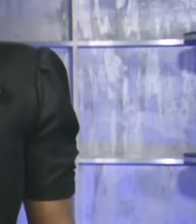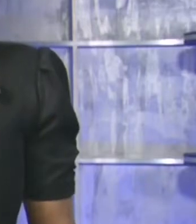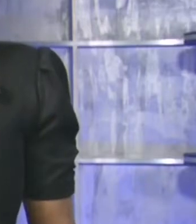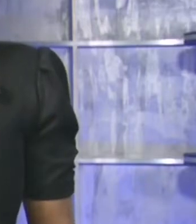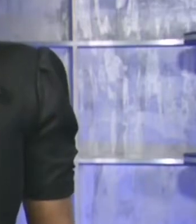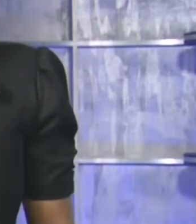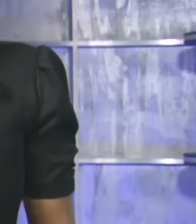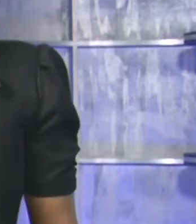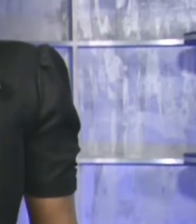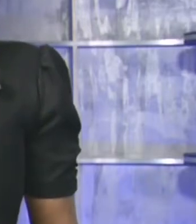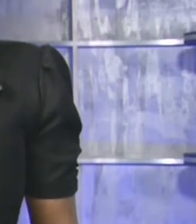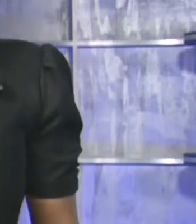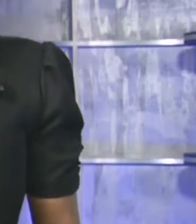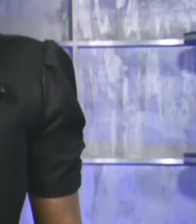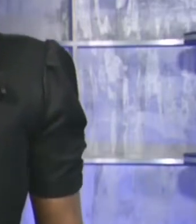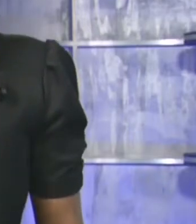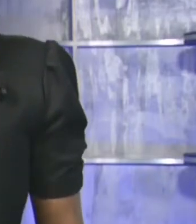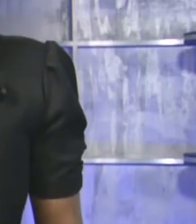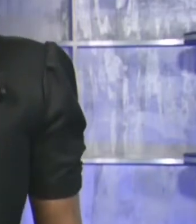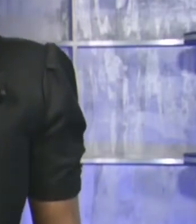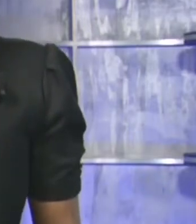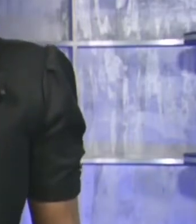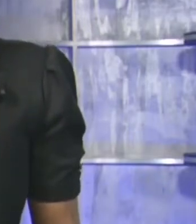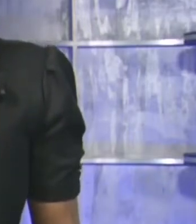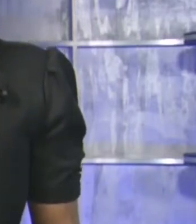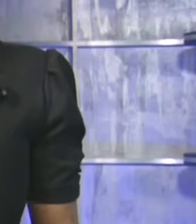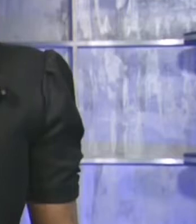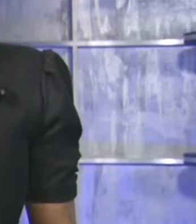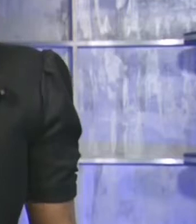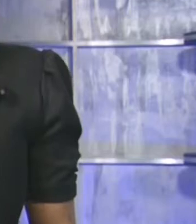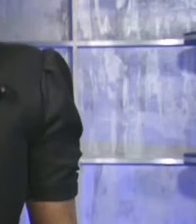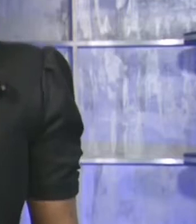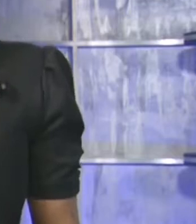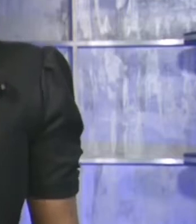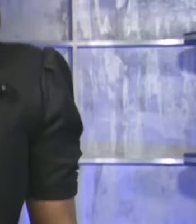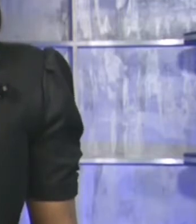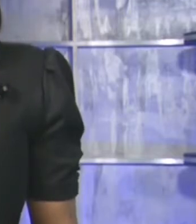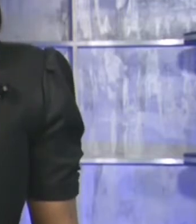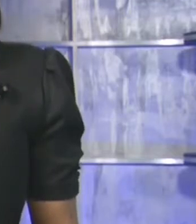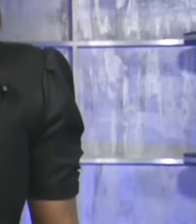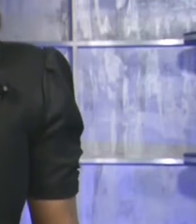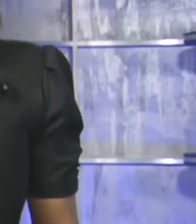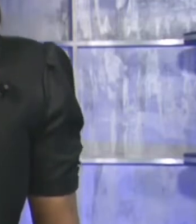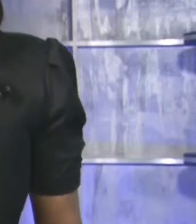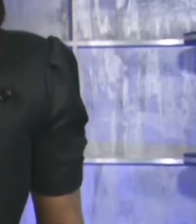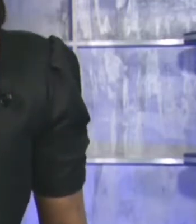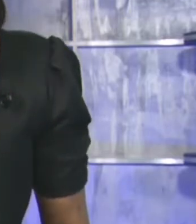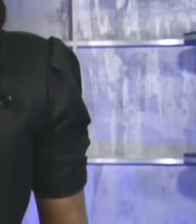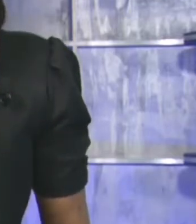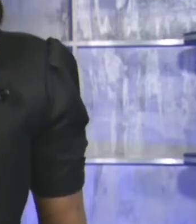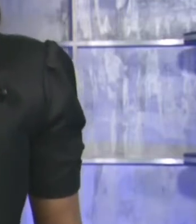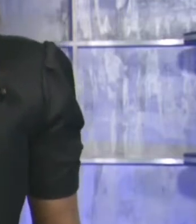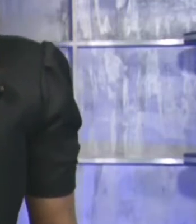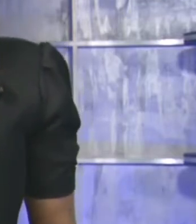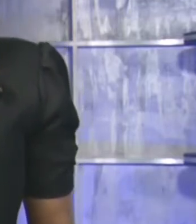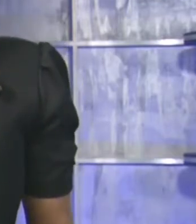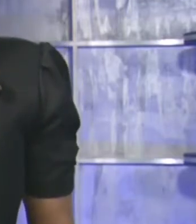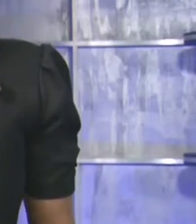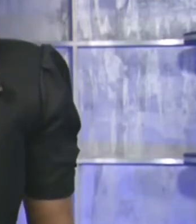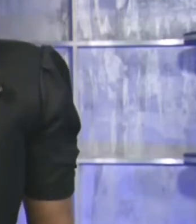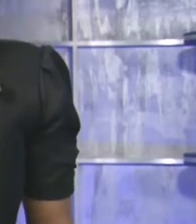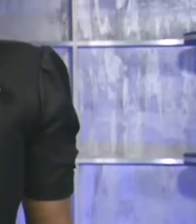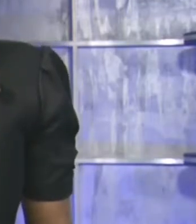in Barbados. A search is on for talented Barbadians. And in sports, India knocks the Windies out